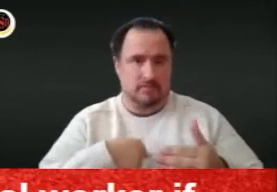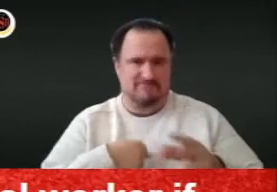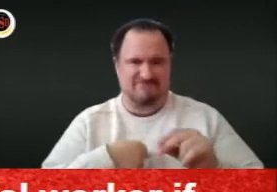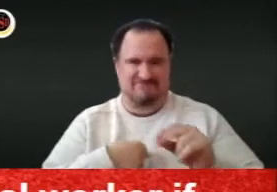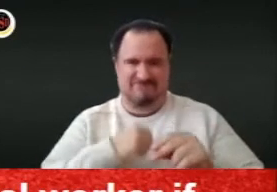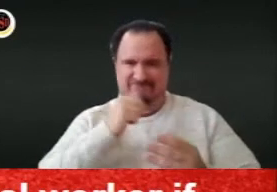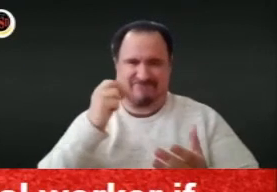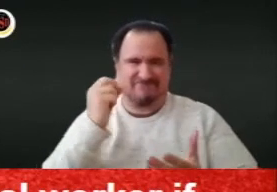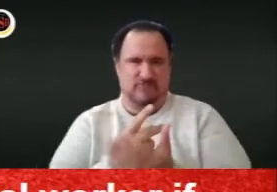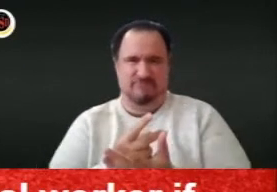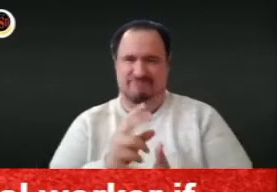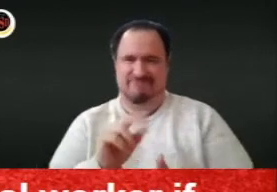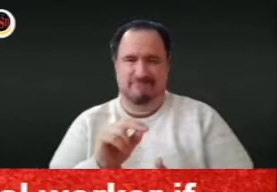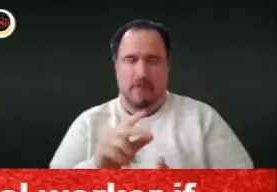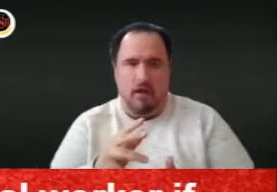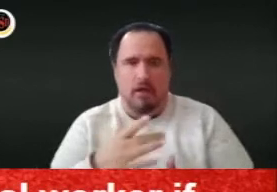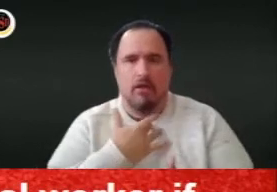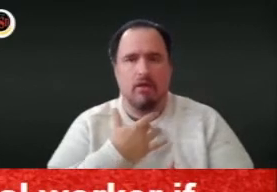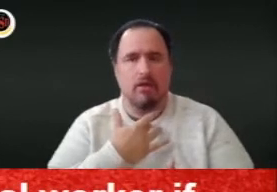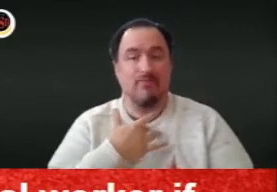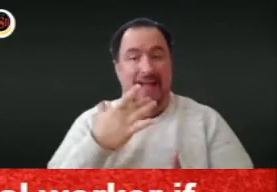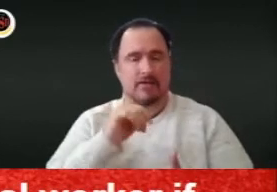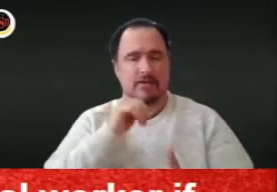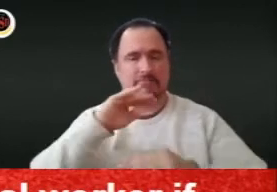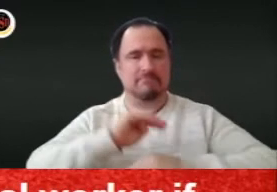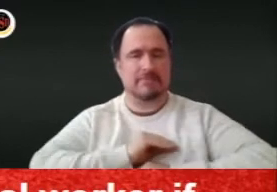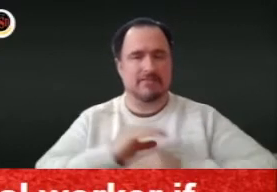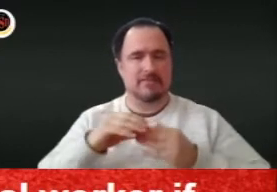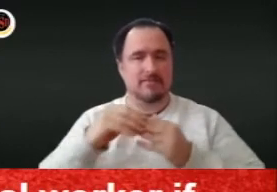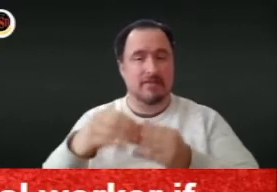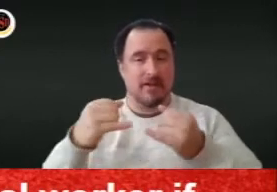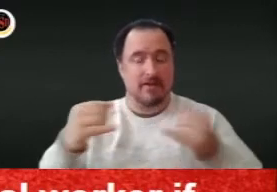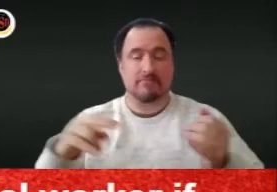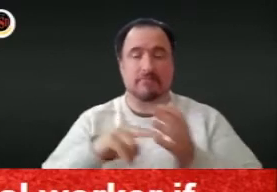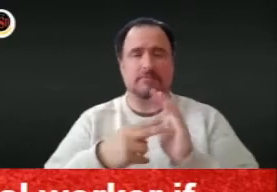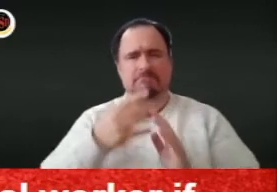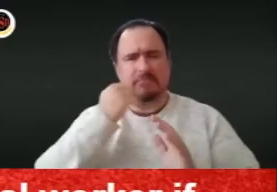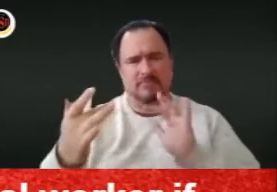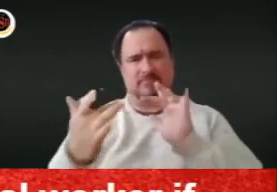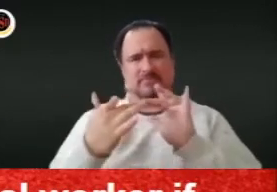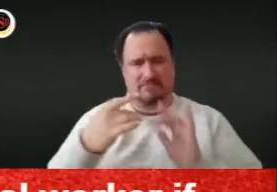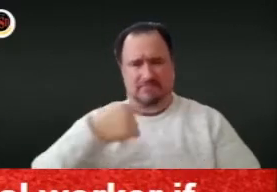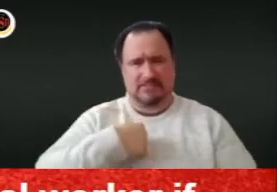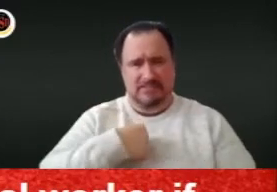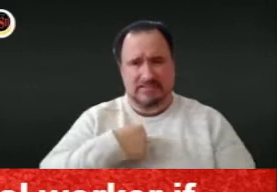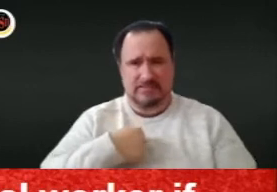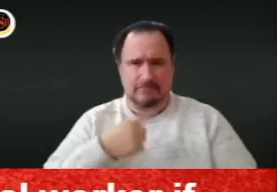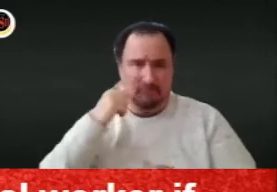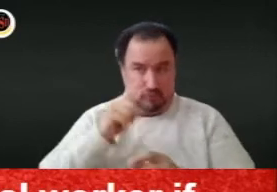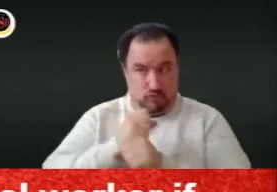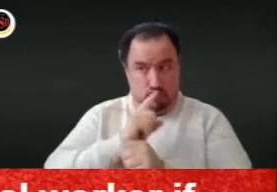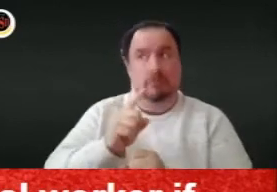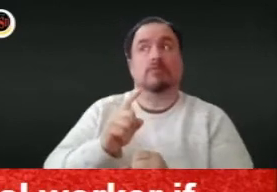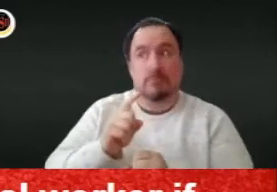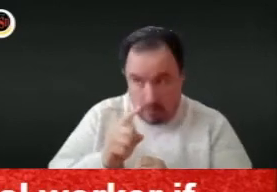you keep going, you do this volunteer thing and it's not approved. So it does have to meet some guidelines. Contact